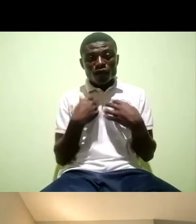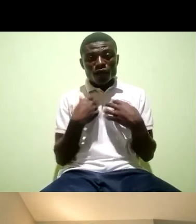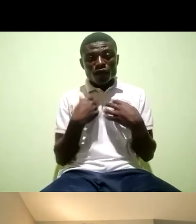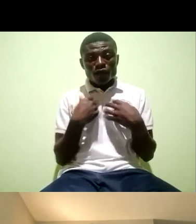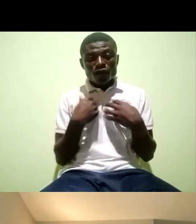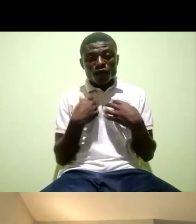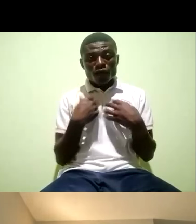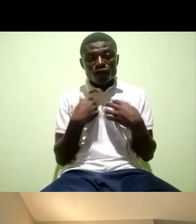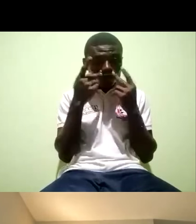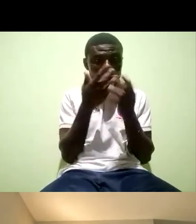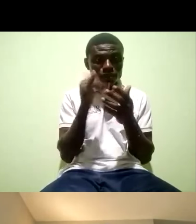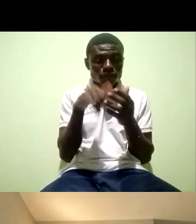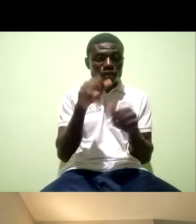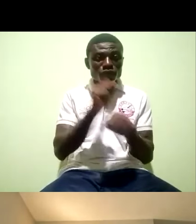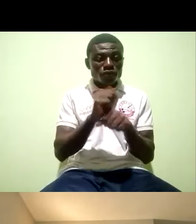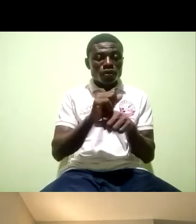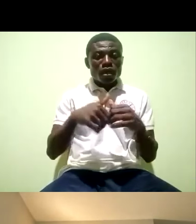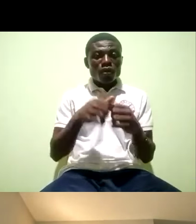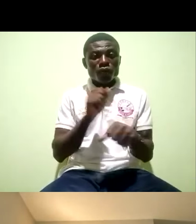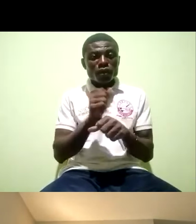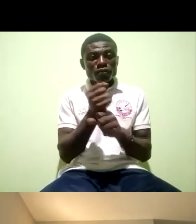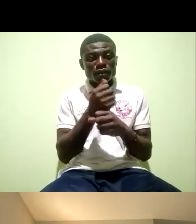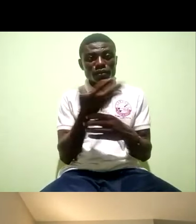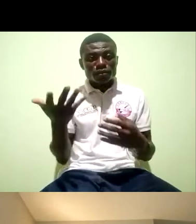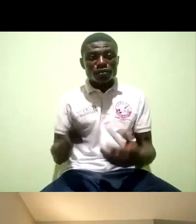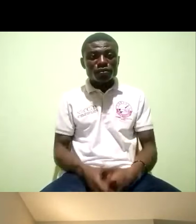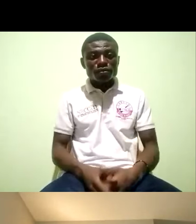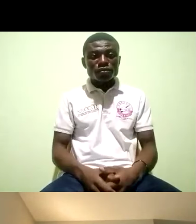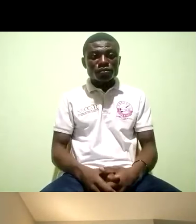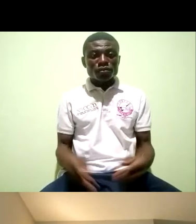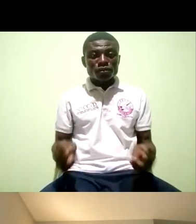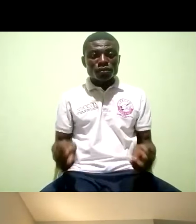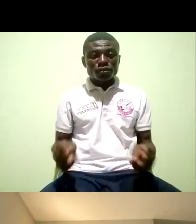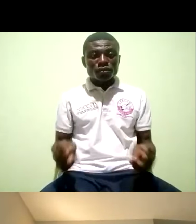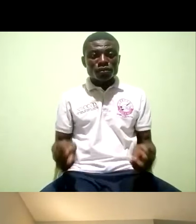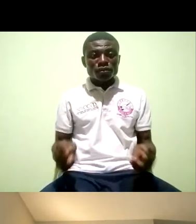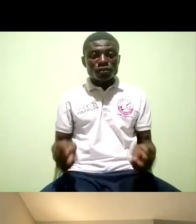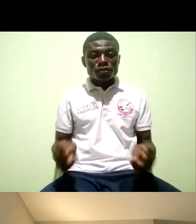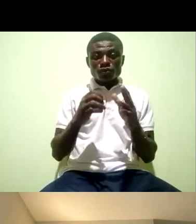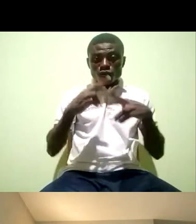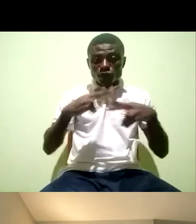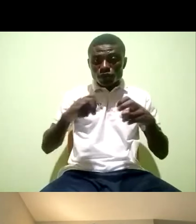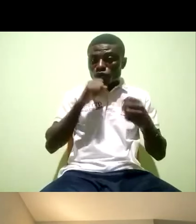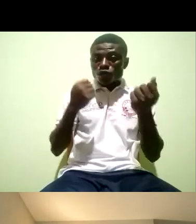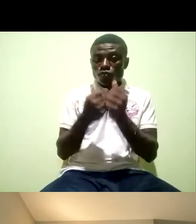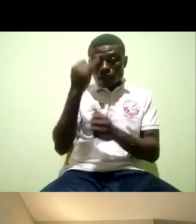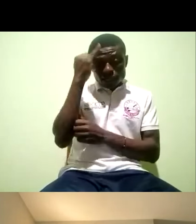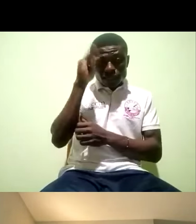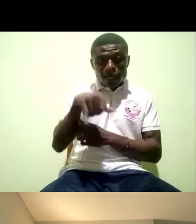observations and more proactive interventions. So research doesn't support the idea that more boys